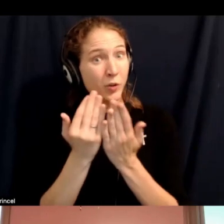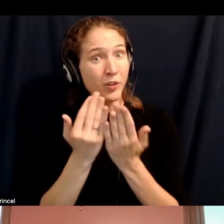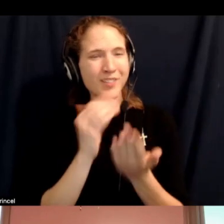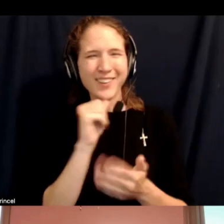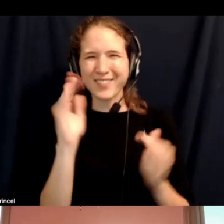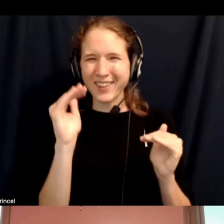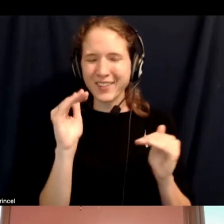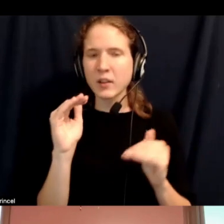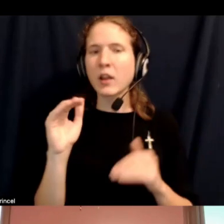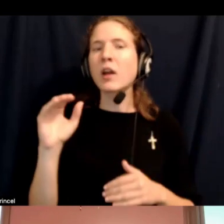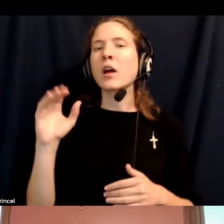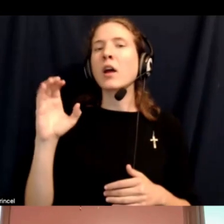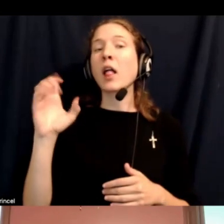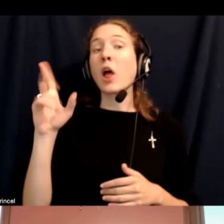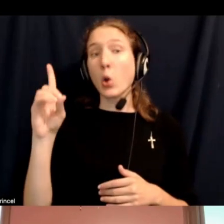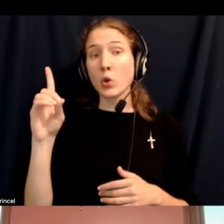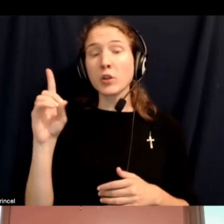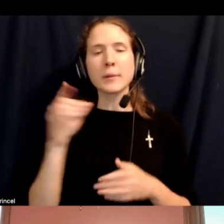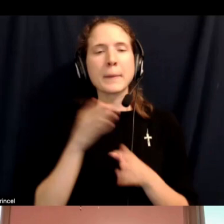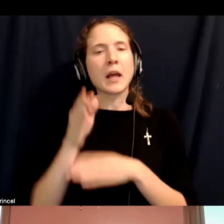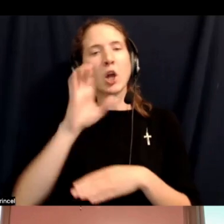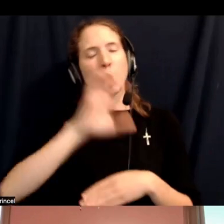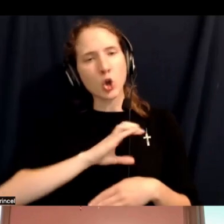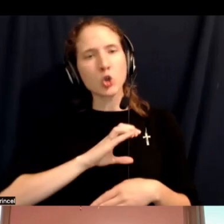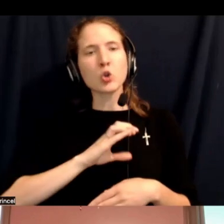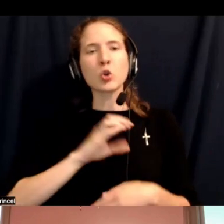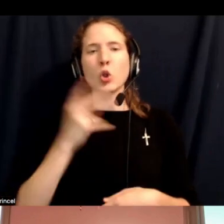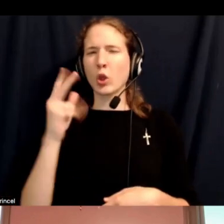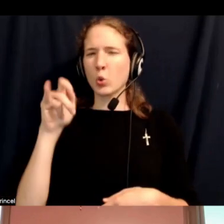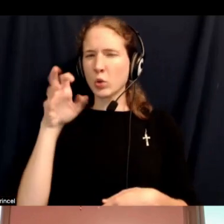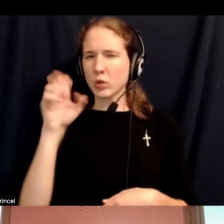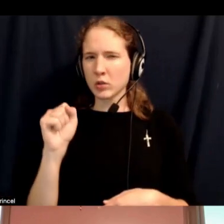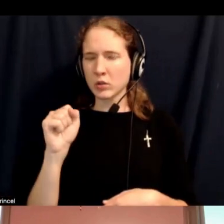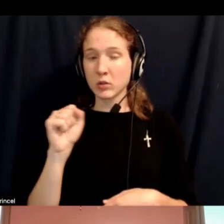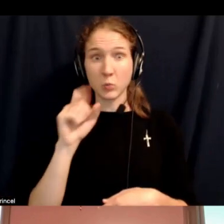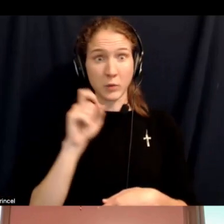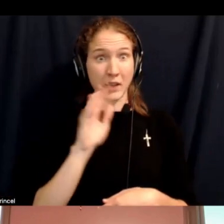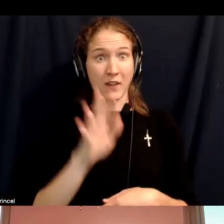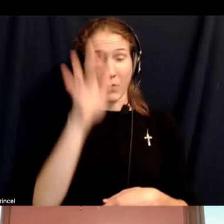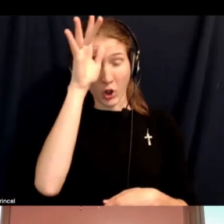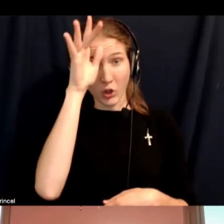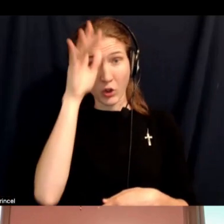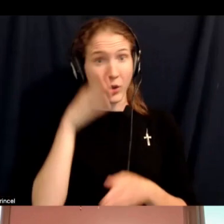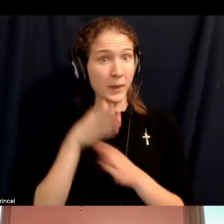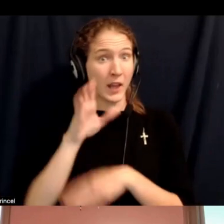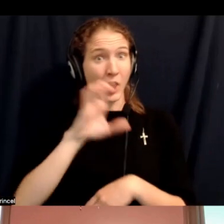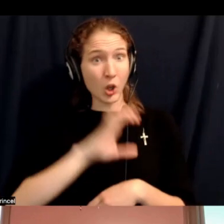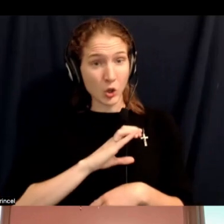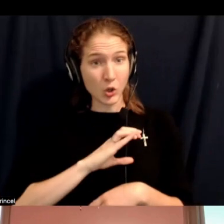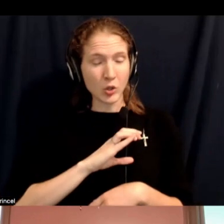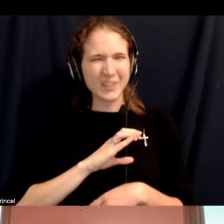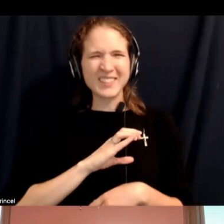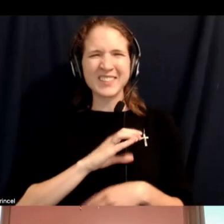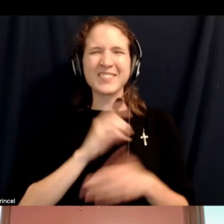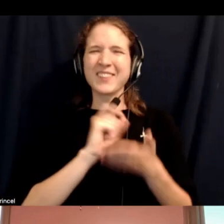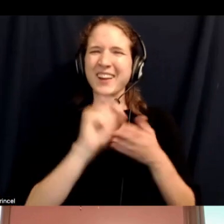MacLeod, who is the protagonist of 3 Junes, and who it was supposed to be his father who was the protagonist. And then I began writing about this son,